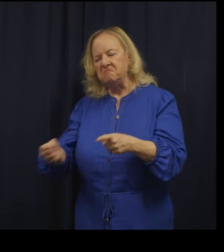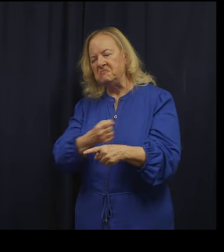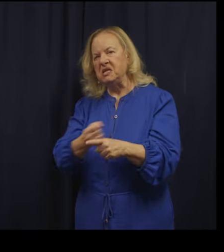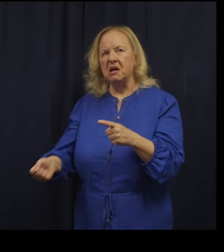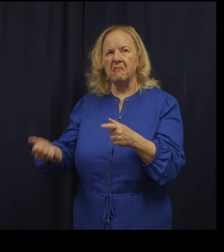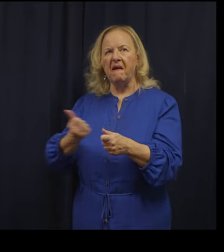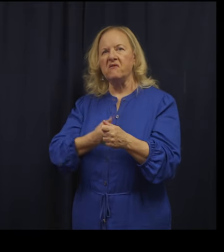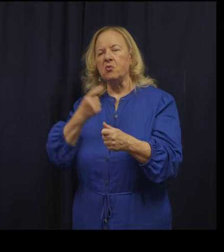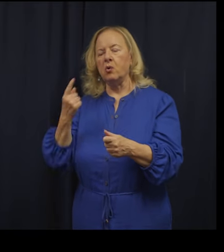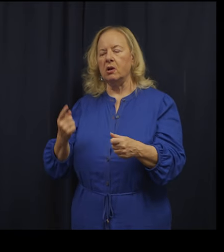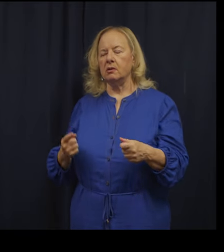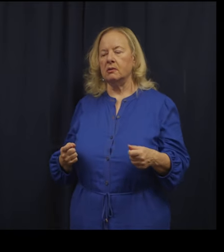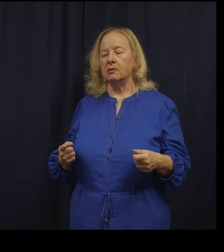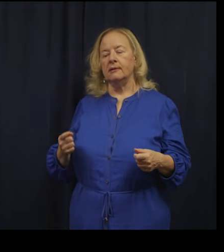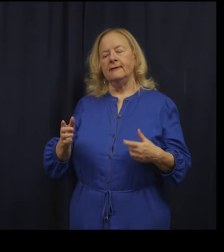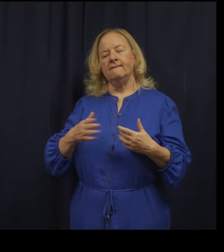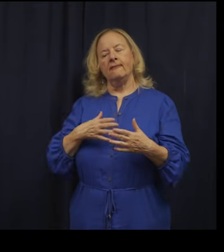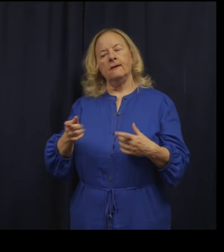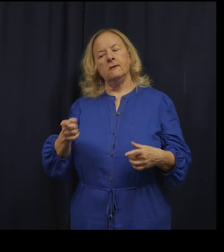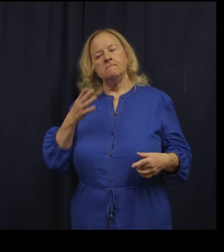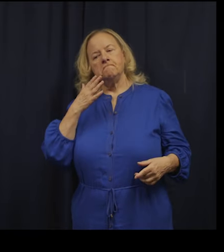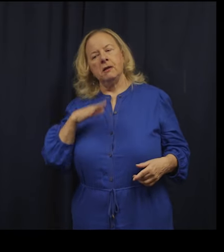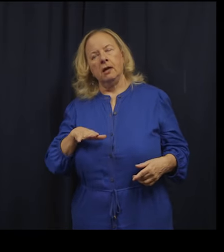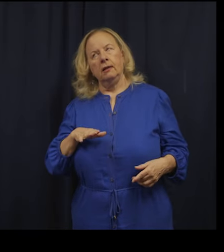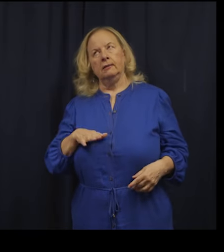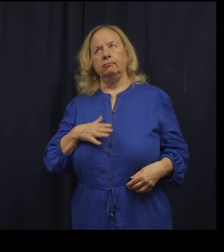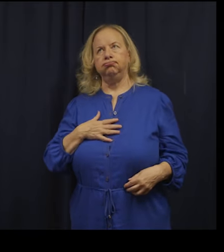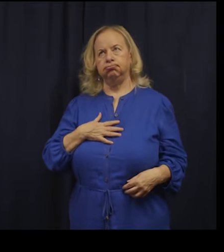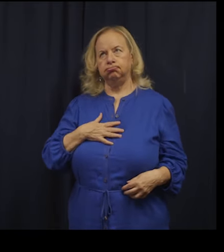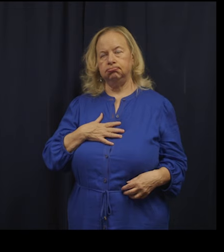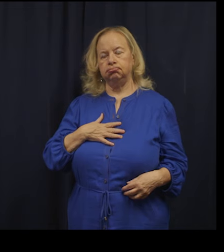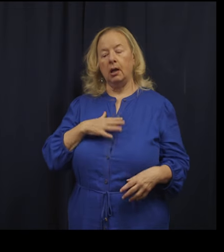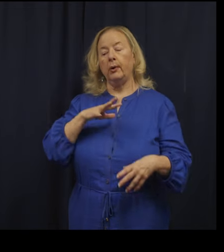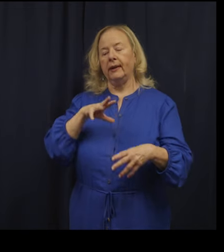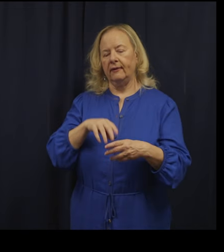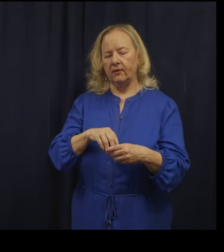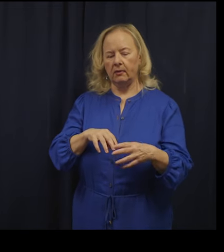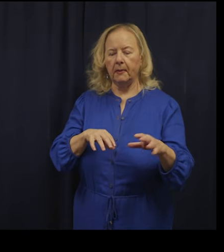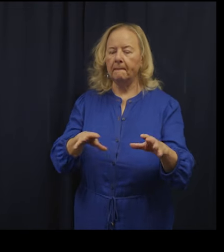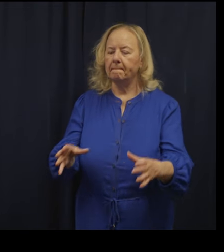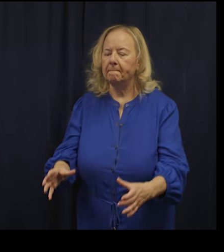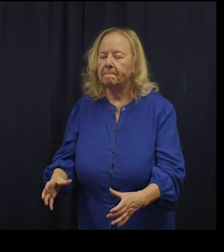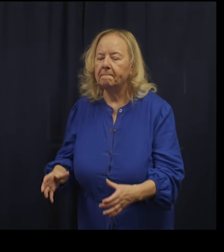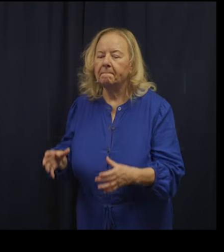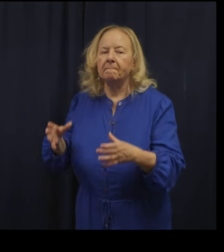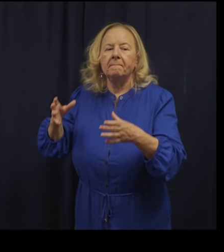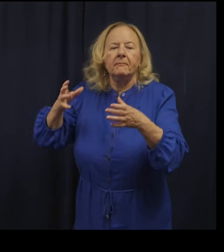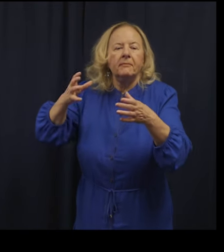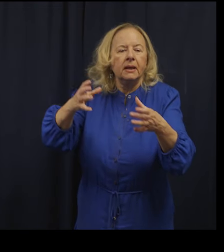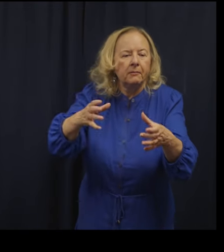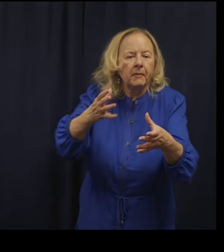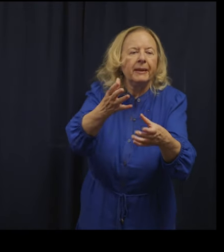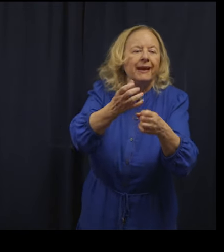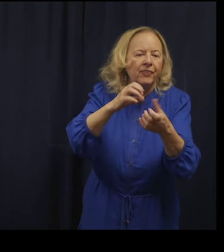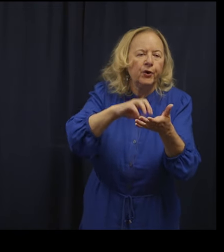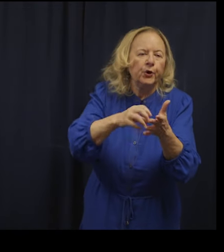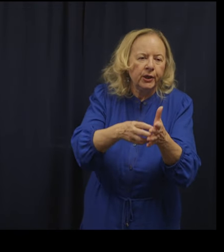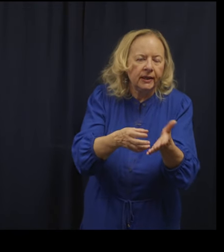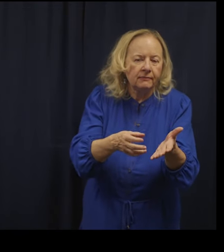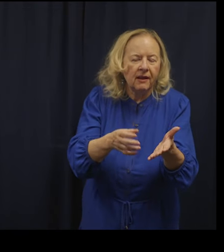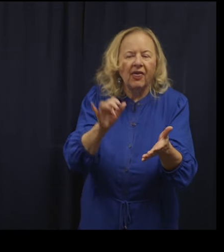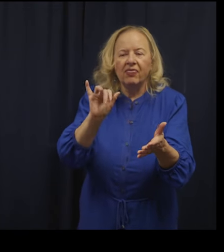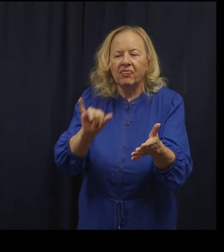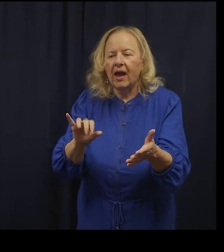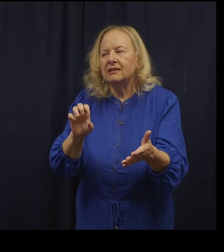up on everybody. Well, even though they're bad, I will get involved. I'll pick him up, and I'll make sure he gets his cookie.